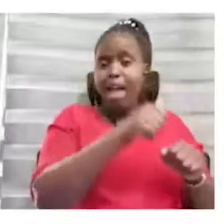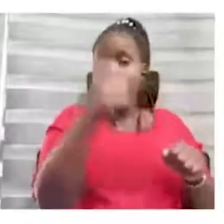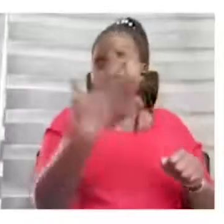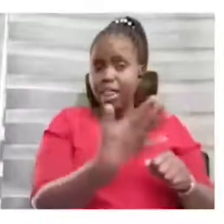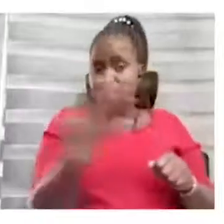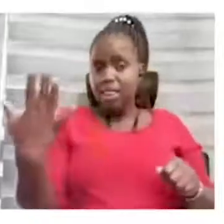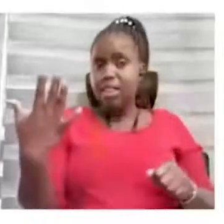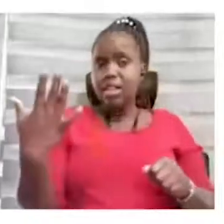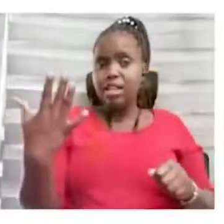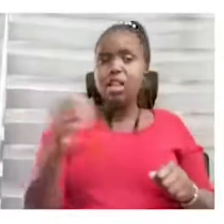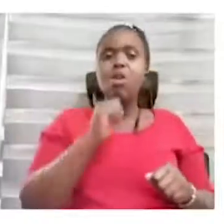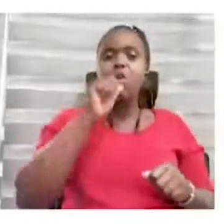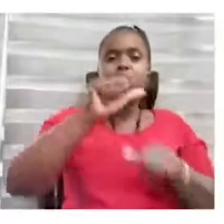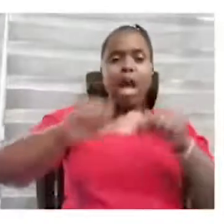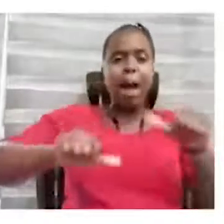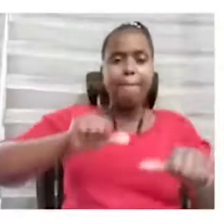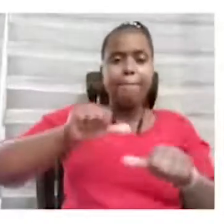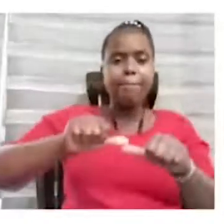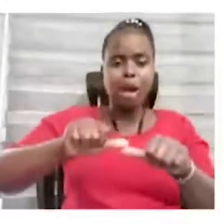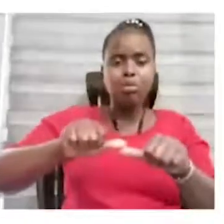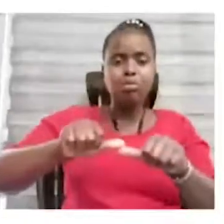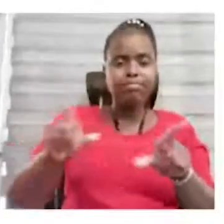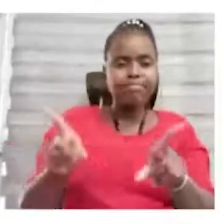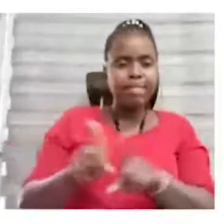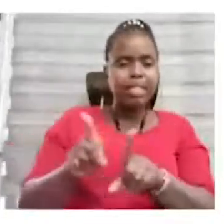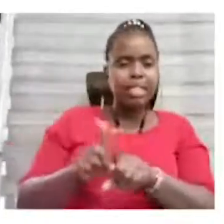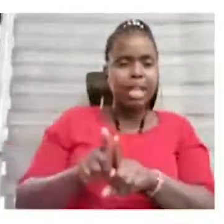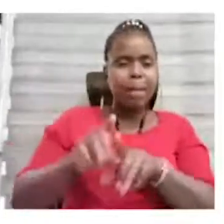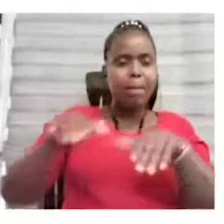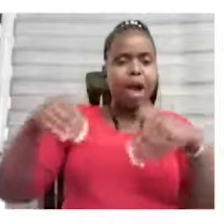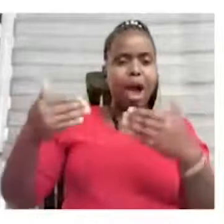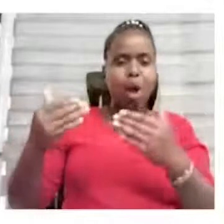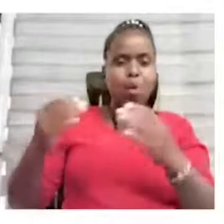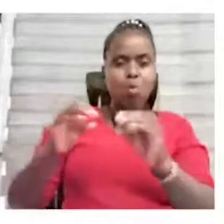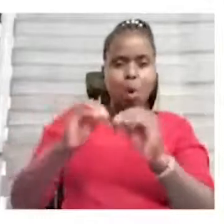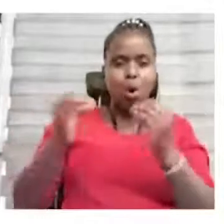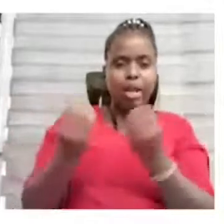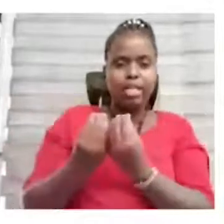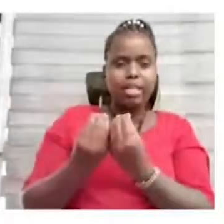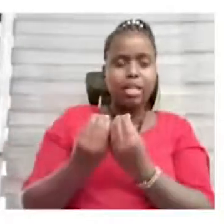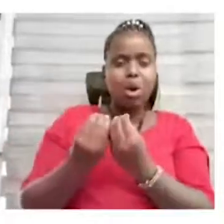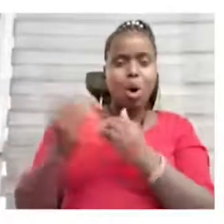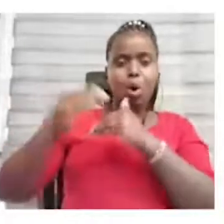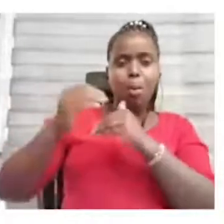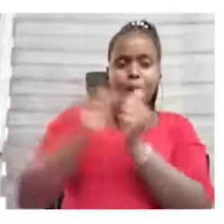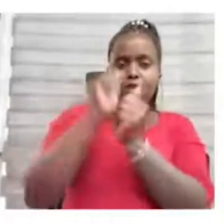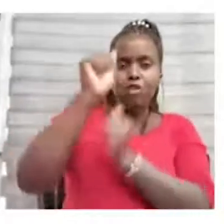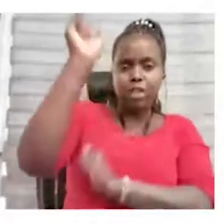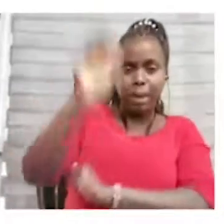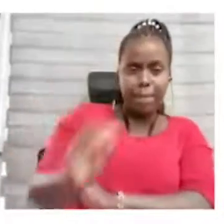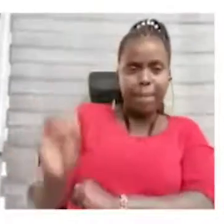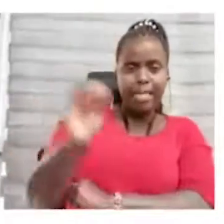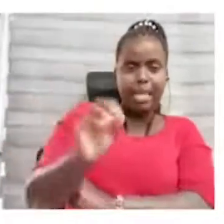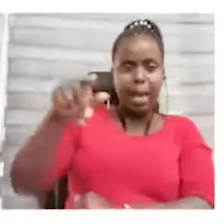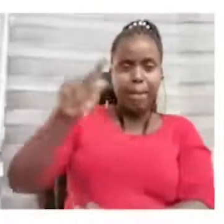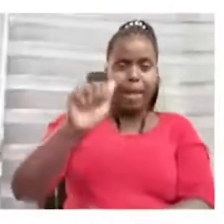just according to World Health Organization, about 15% of the planet, so about 1 billion people,